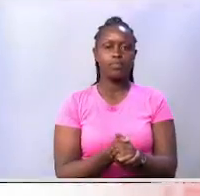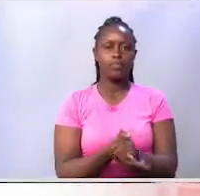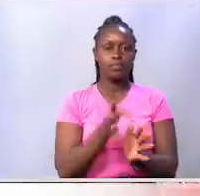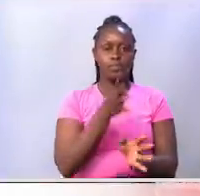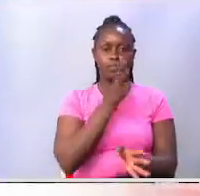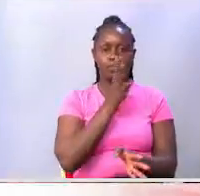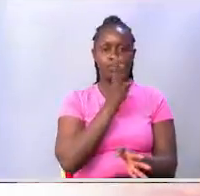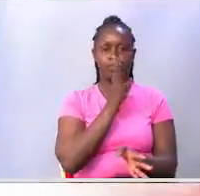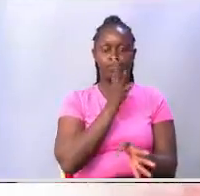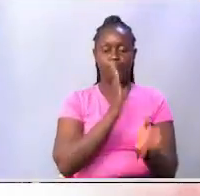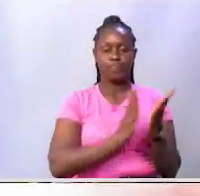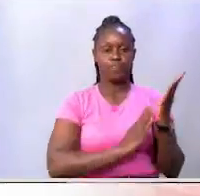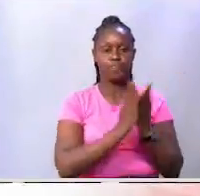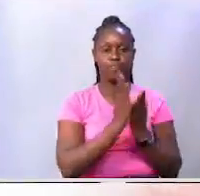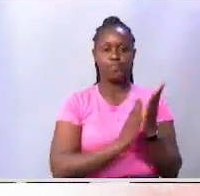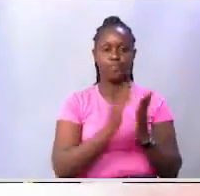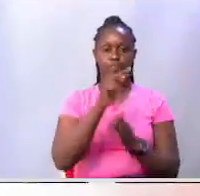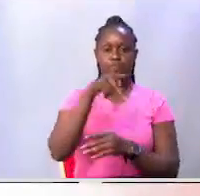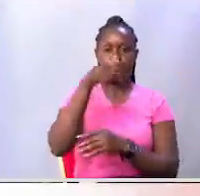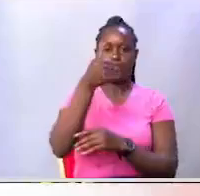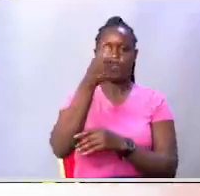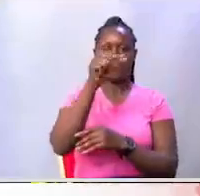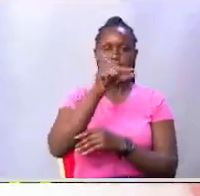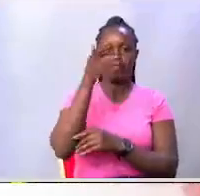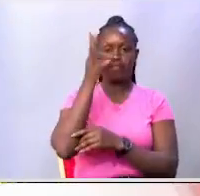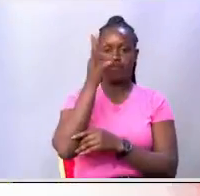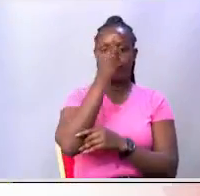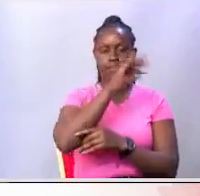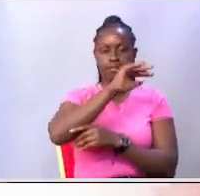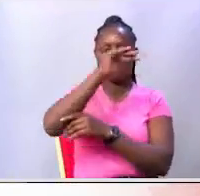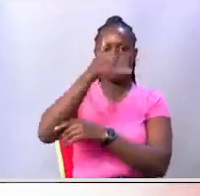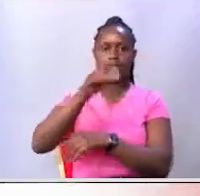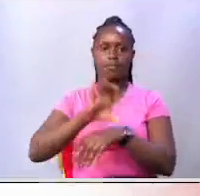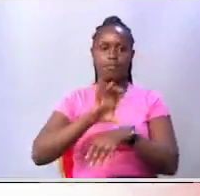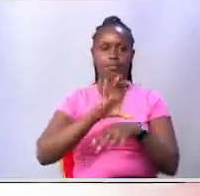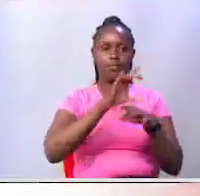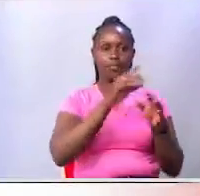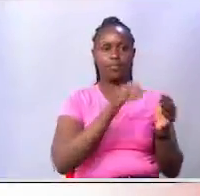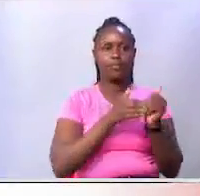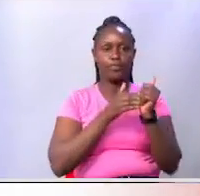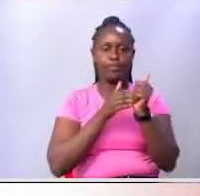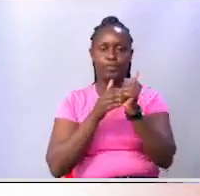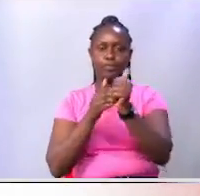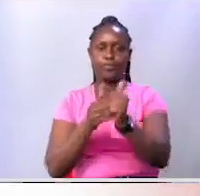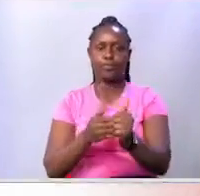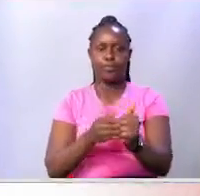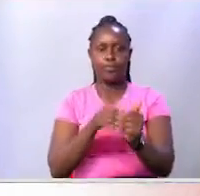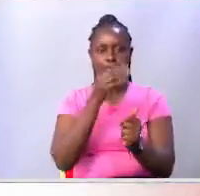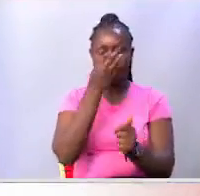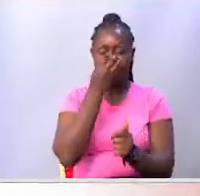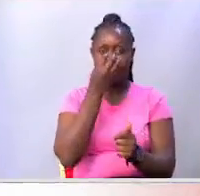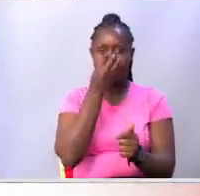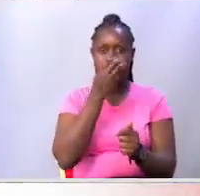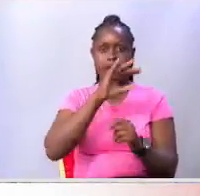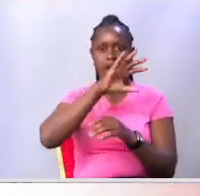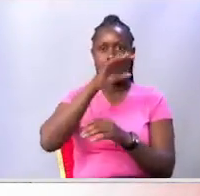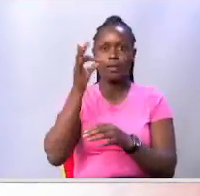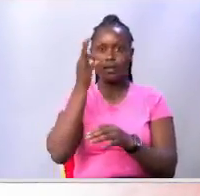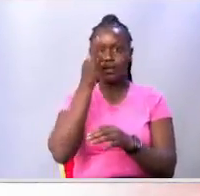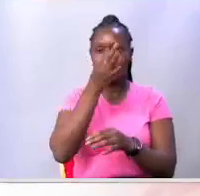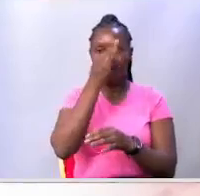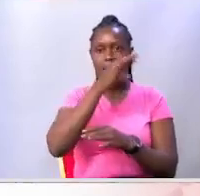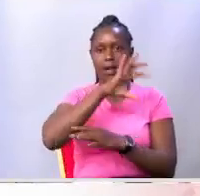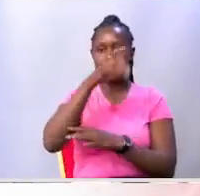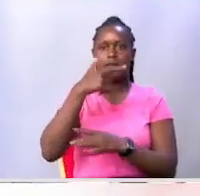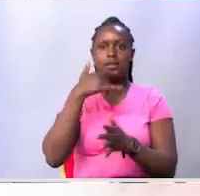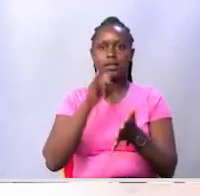Speaking at a church service at the PAG Nyeri Town Church where he accompanied Deputy President William Ruto, Nyeri County Governor Mutahi Kahiga said